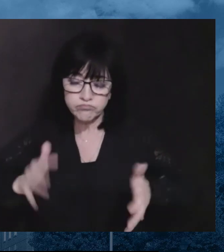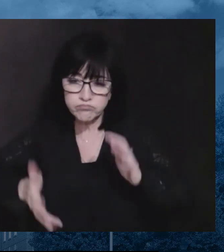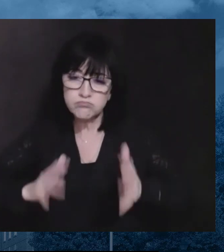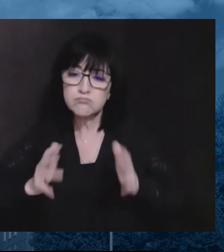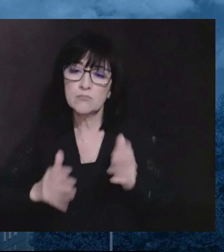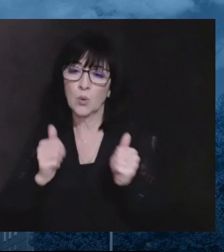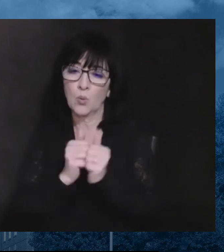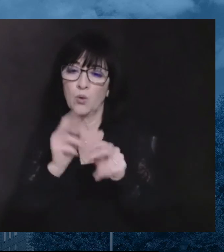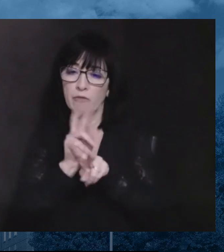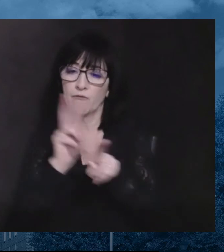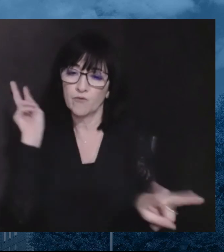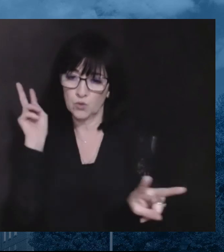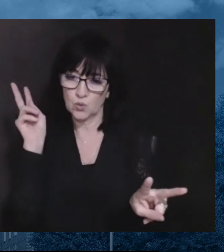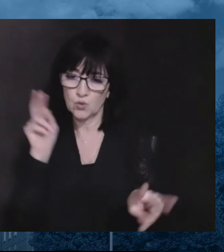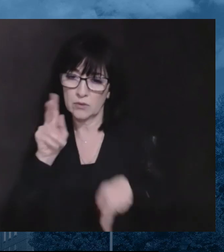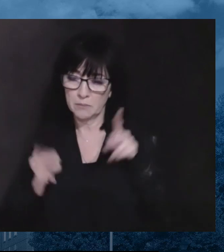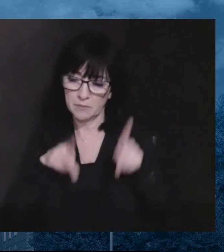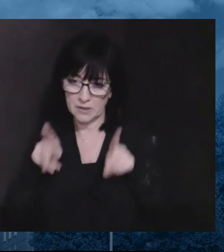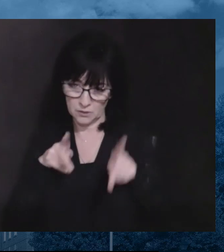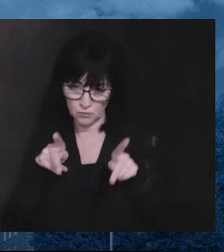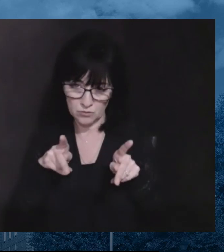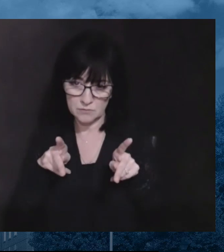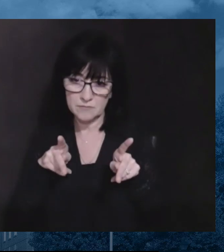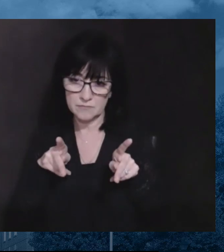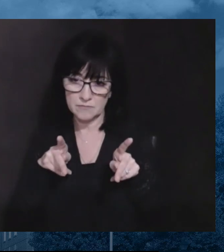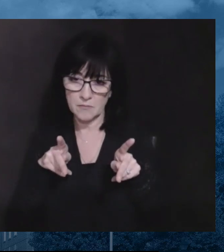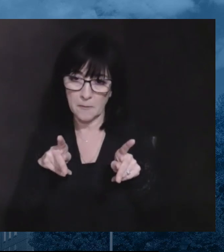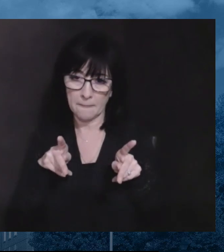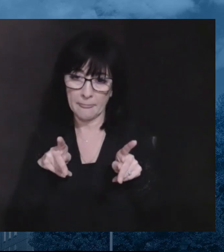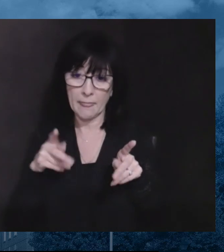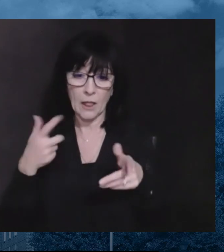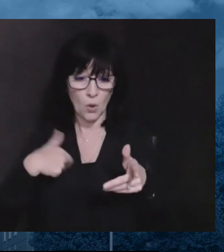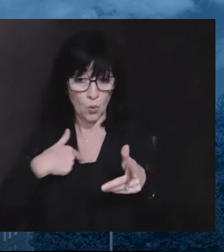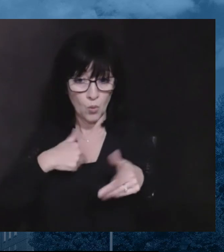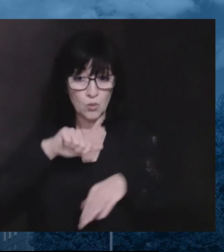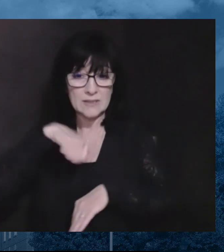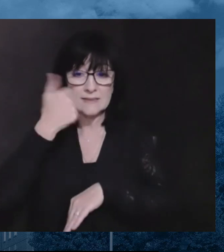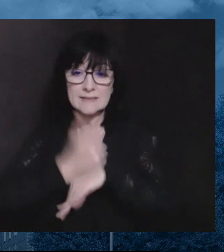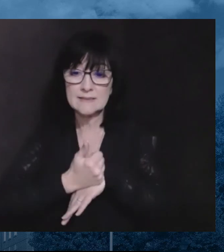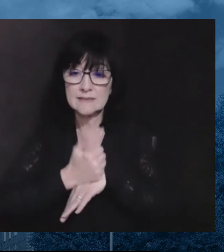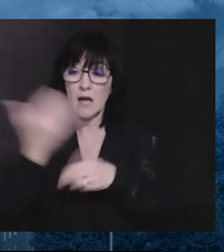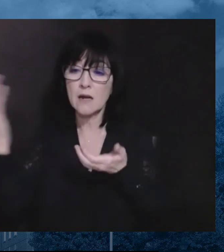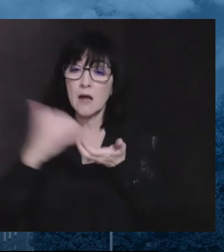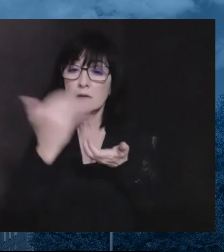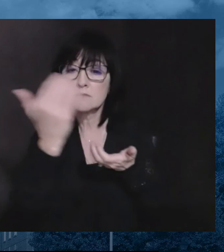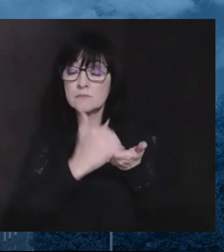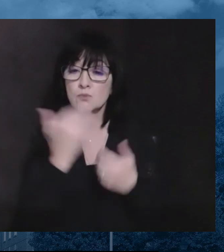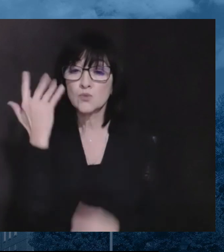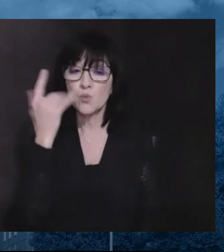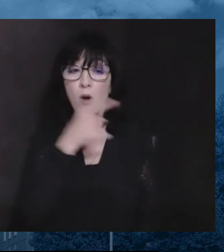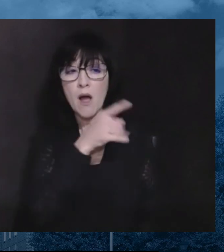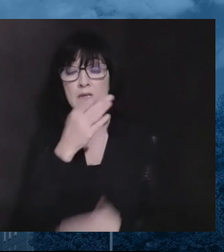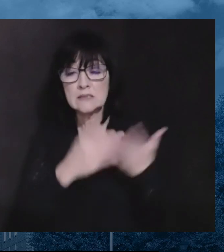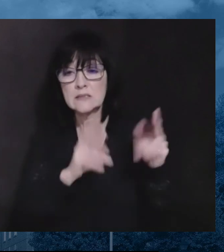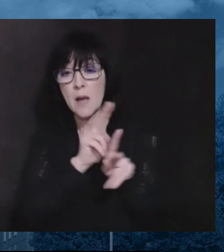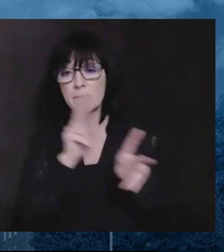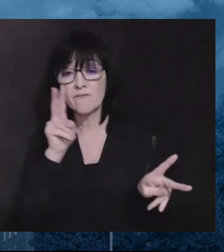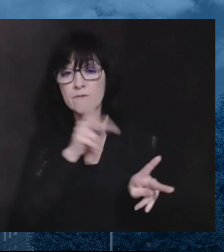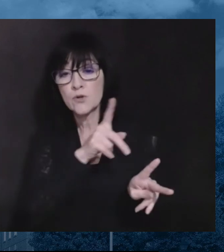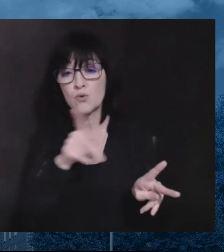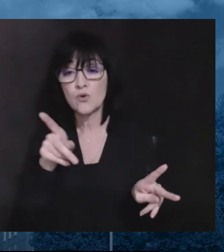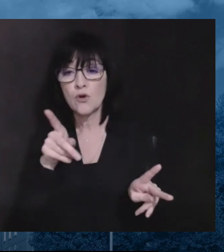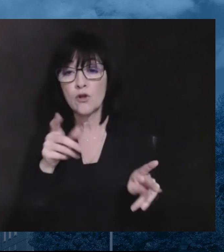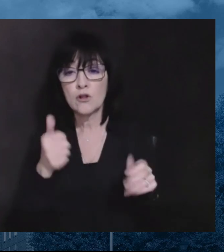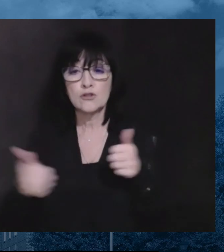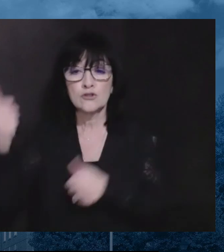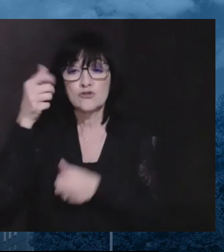with vaccinators since funeral home directors and several others in 1A don't have